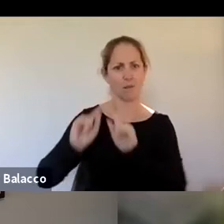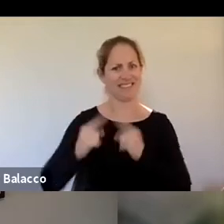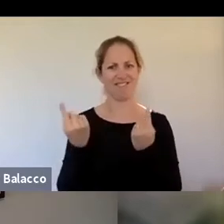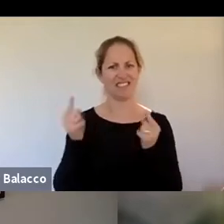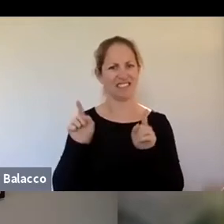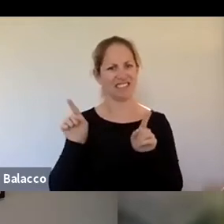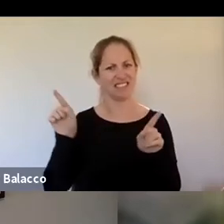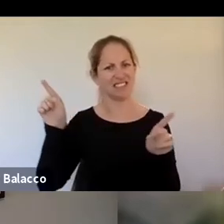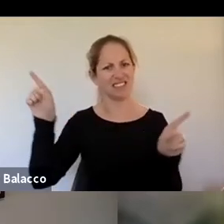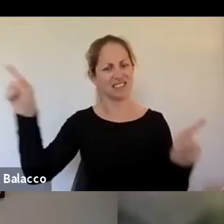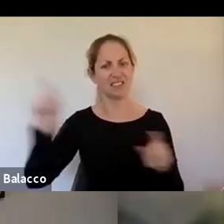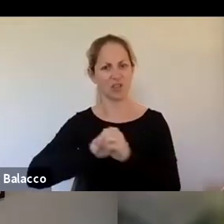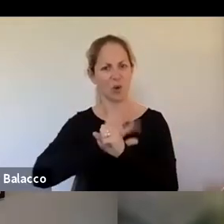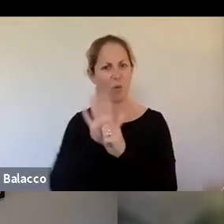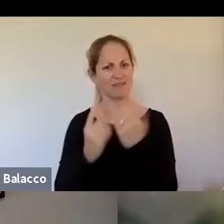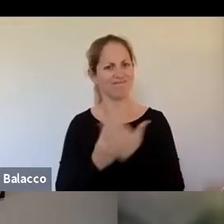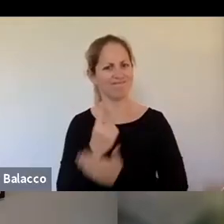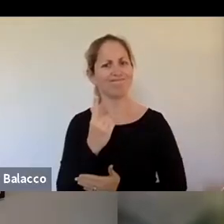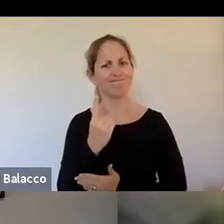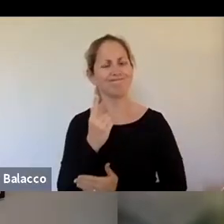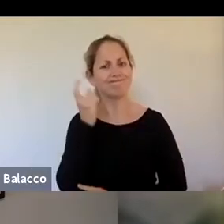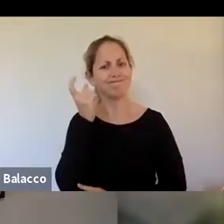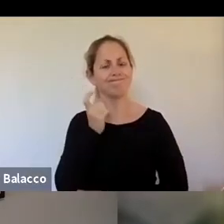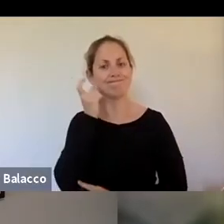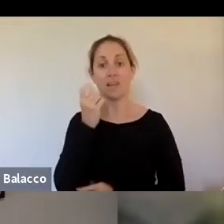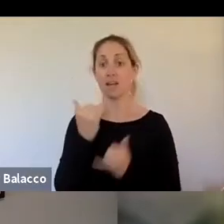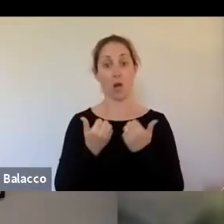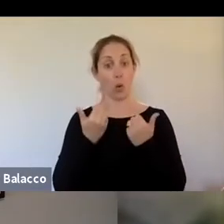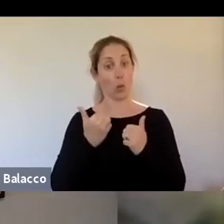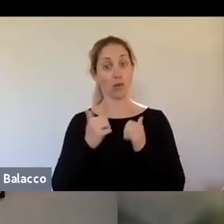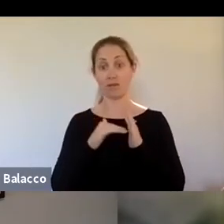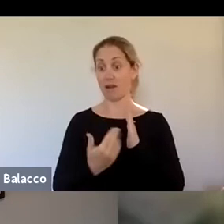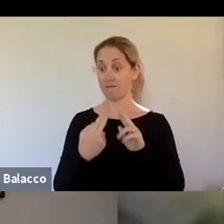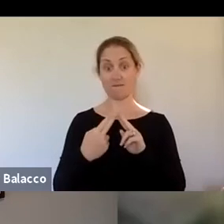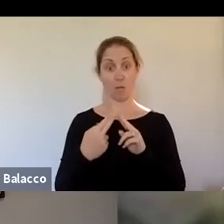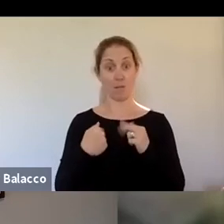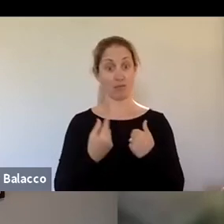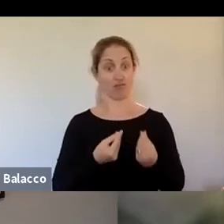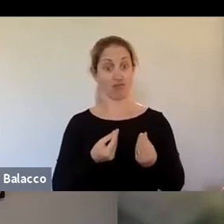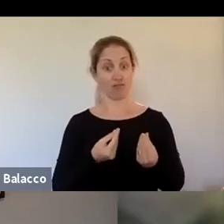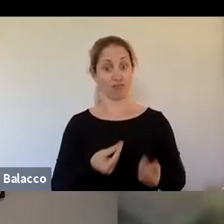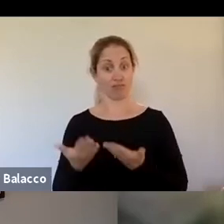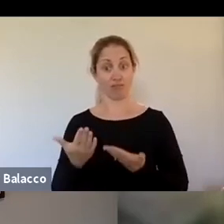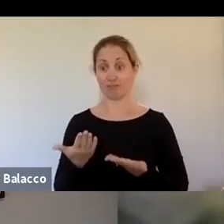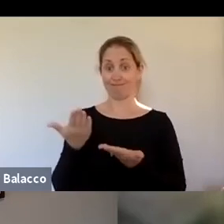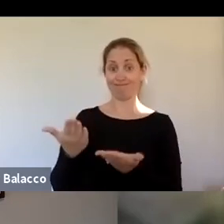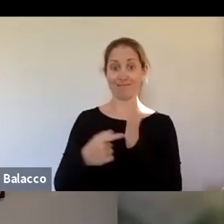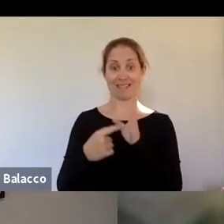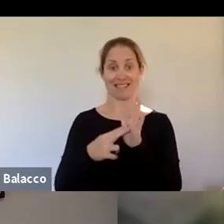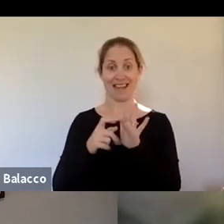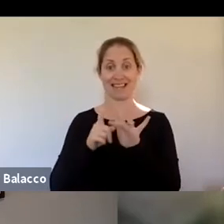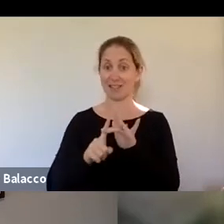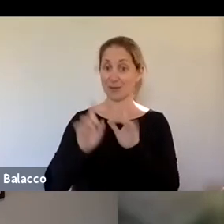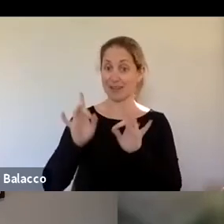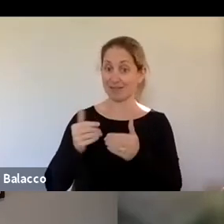the pandemic to date. So that's probably a good moment to hand over to you, Tandi, to take us from here.